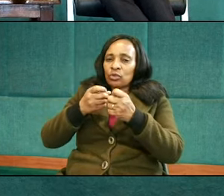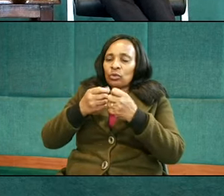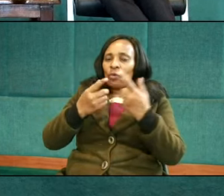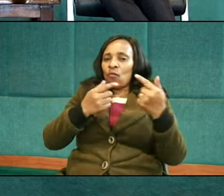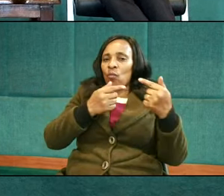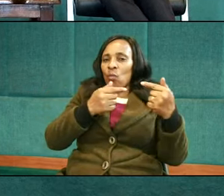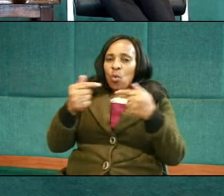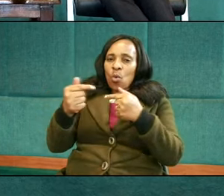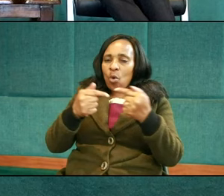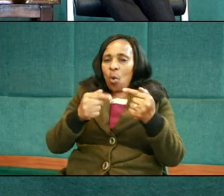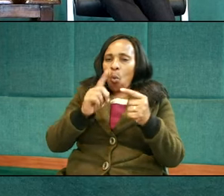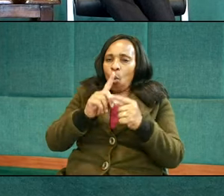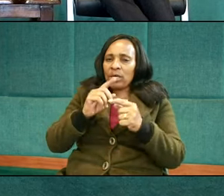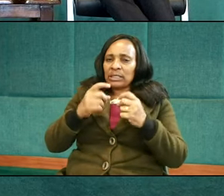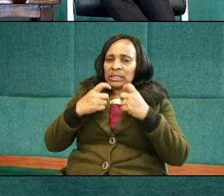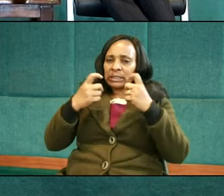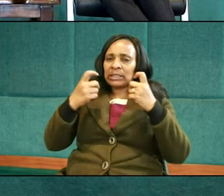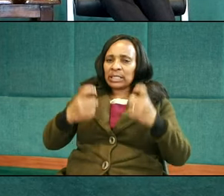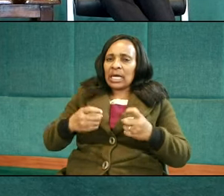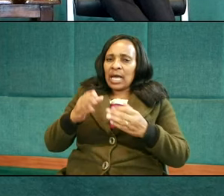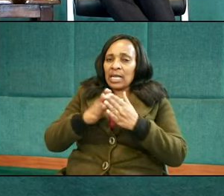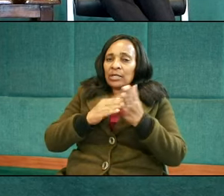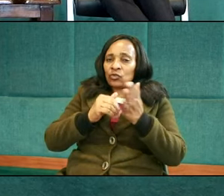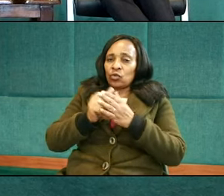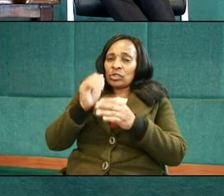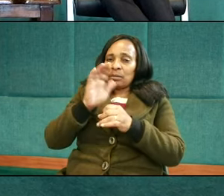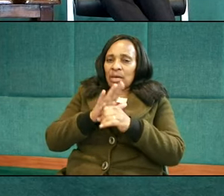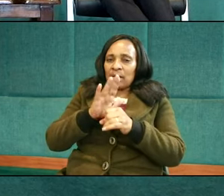but one sinner destroys much good.